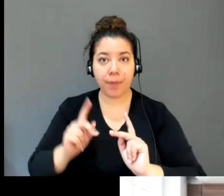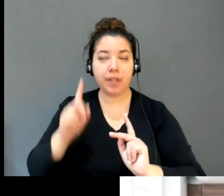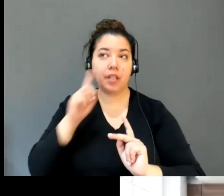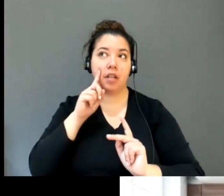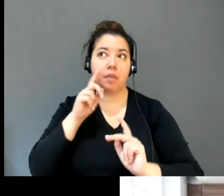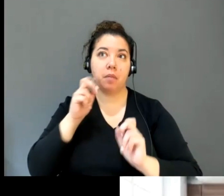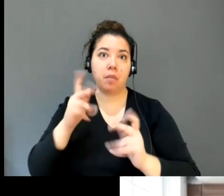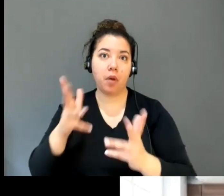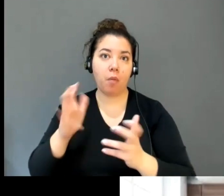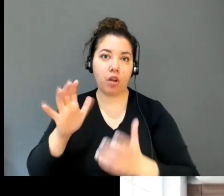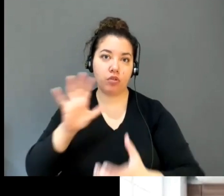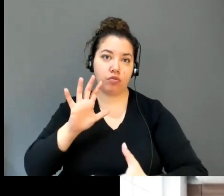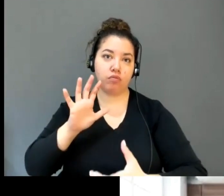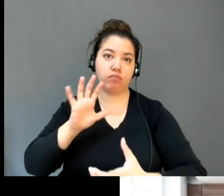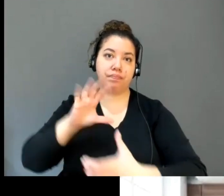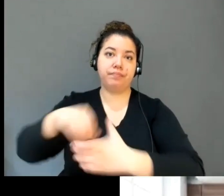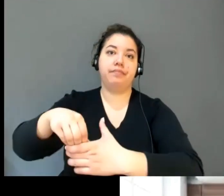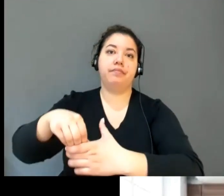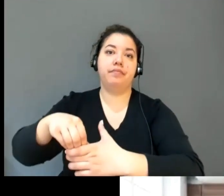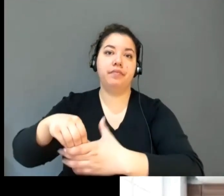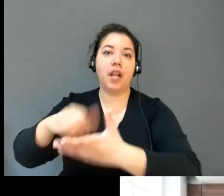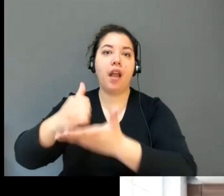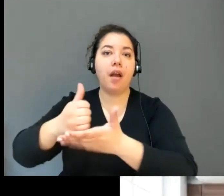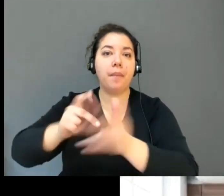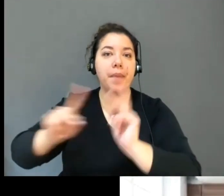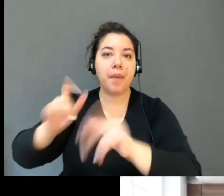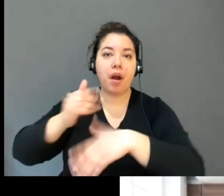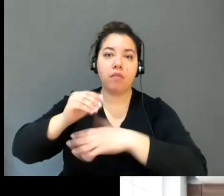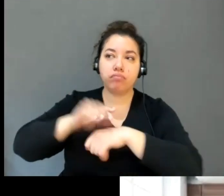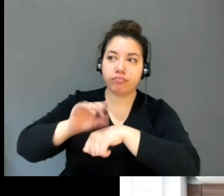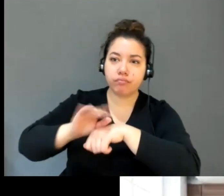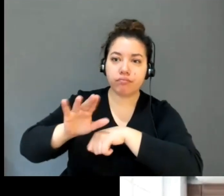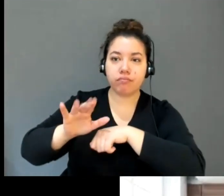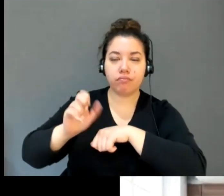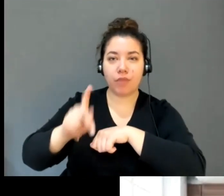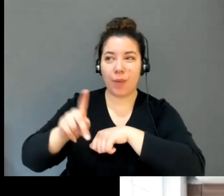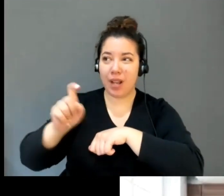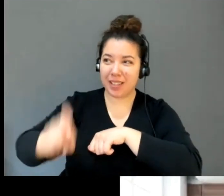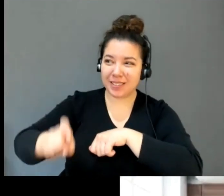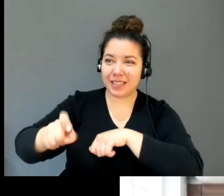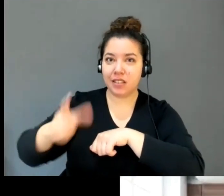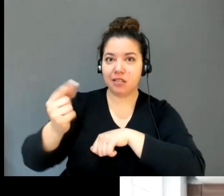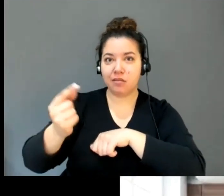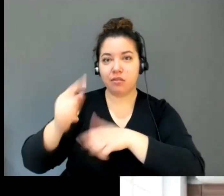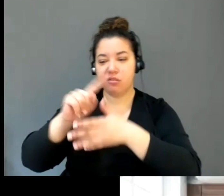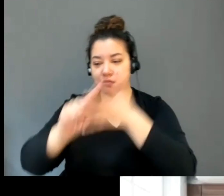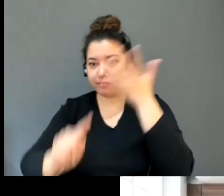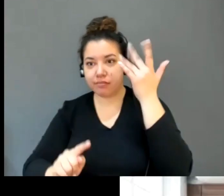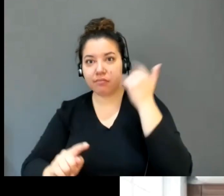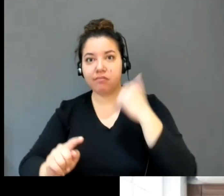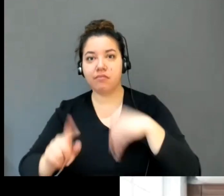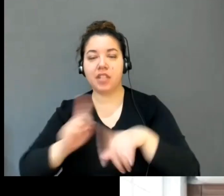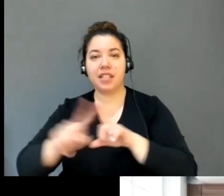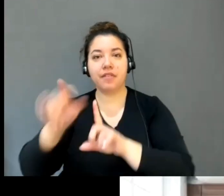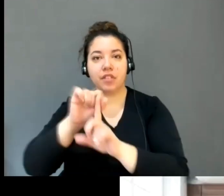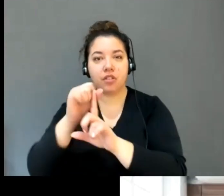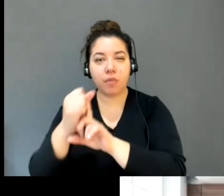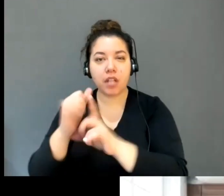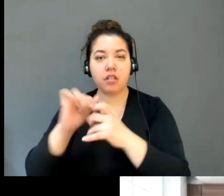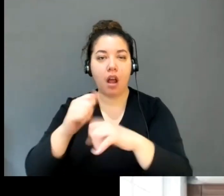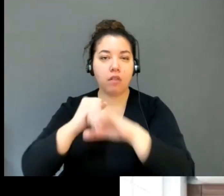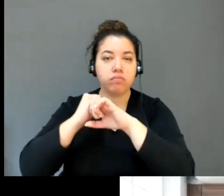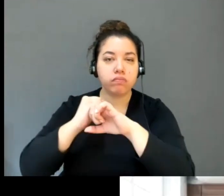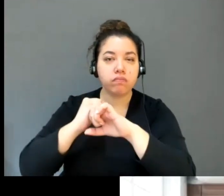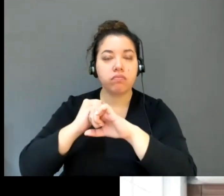with people on, let's say, an advisement level where you're sort of advising them of the right thing to do in various situations they come across on a daily basis,